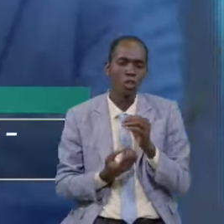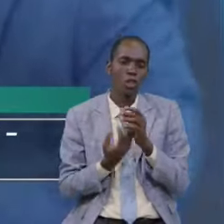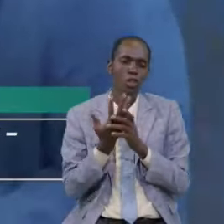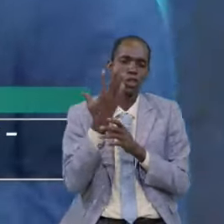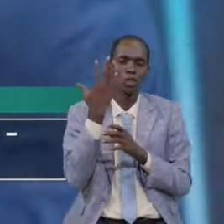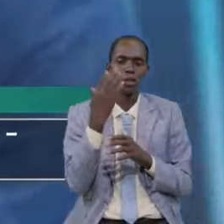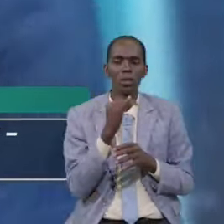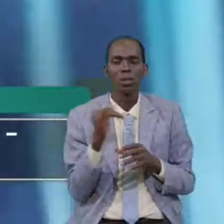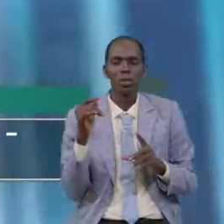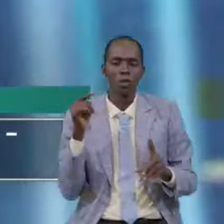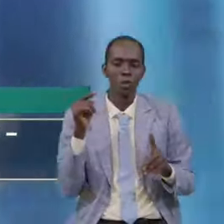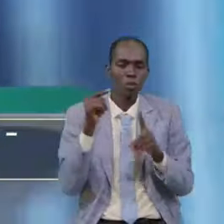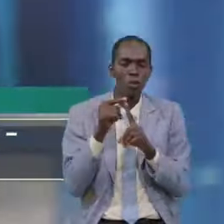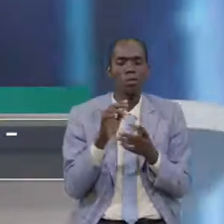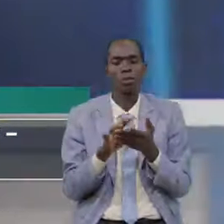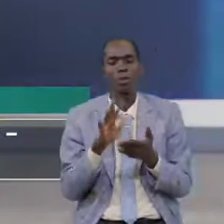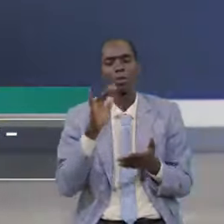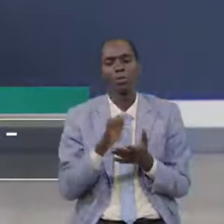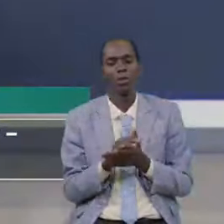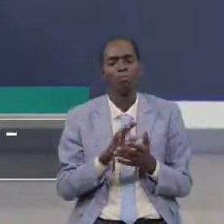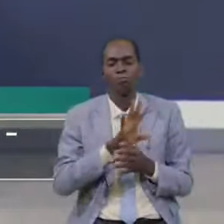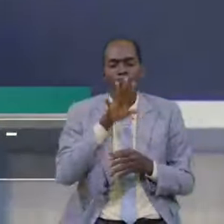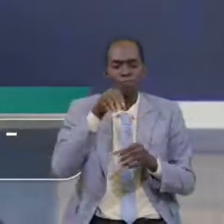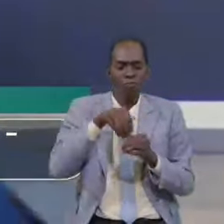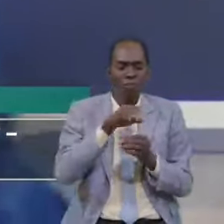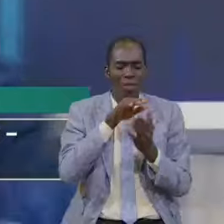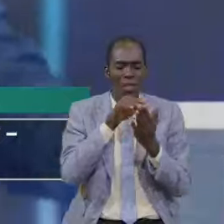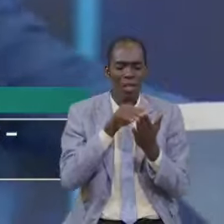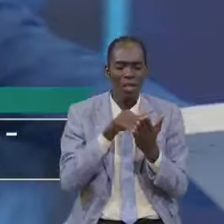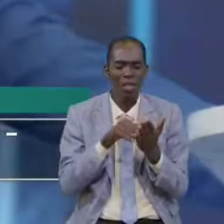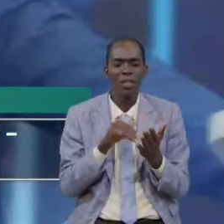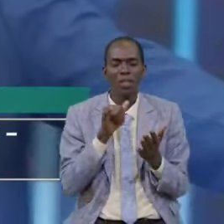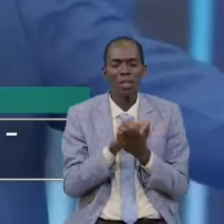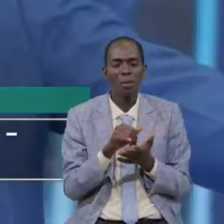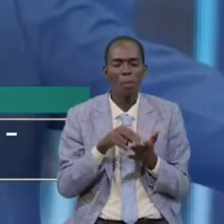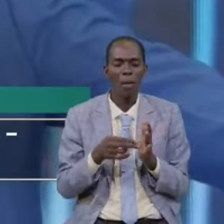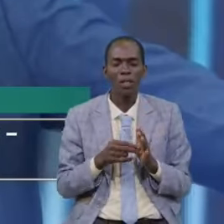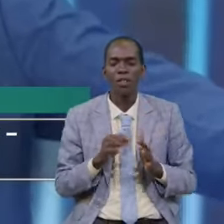Enlisted. That the Lord says, you are now on the queue,